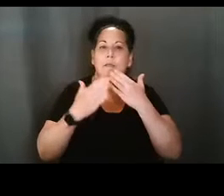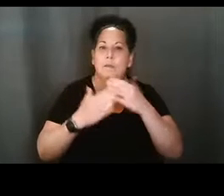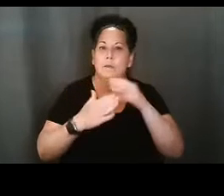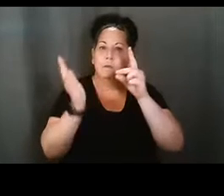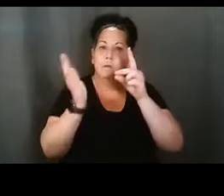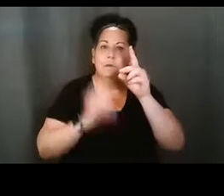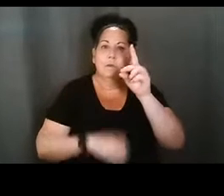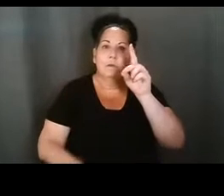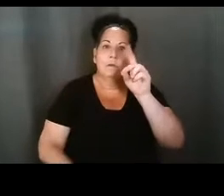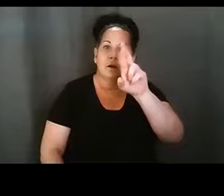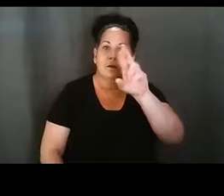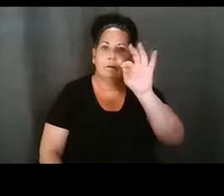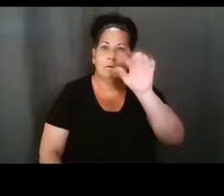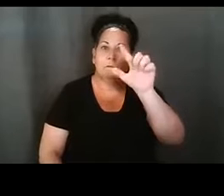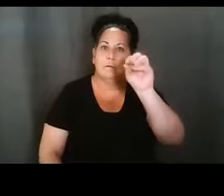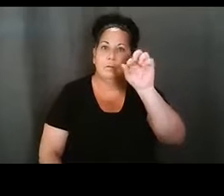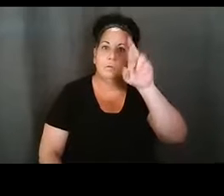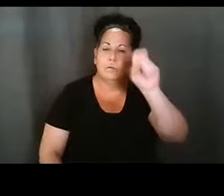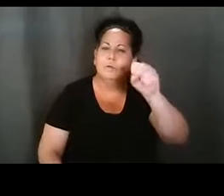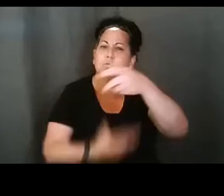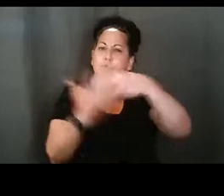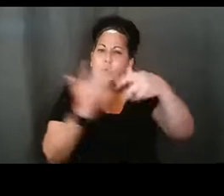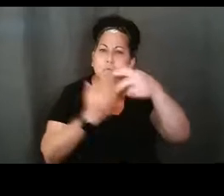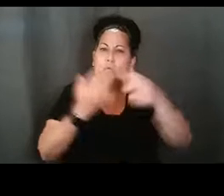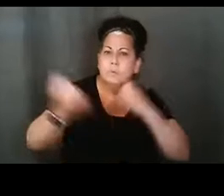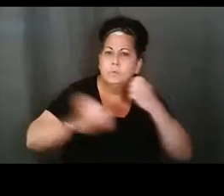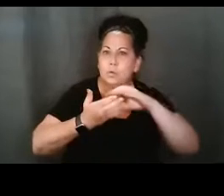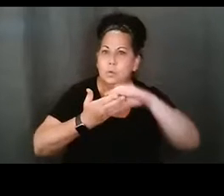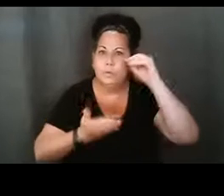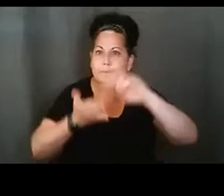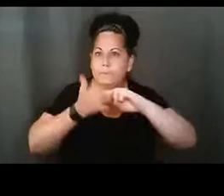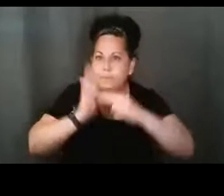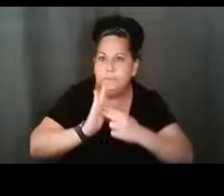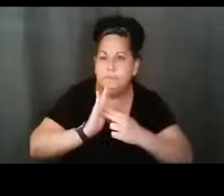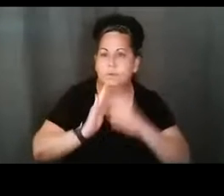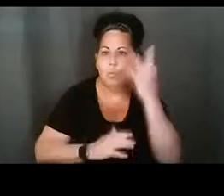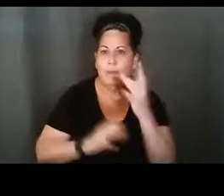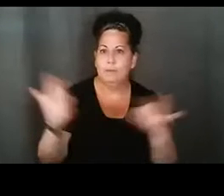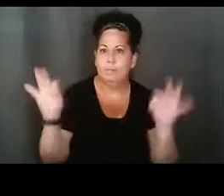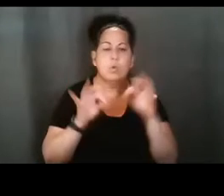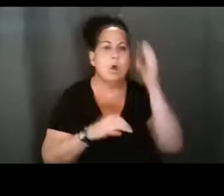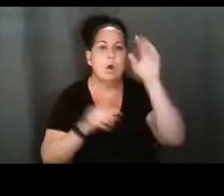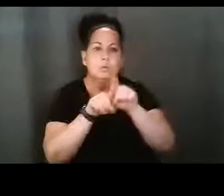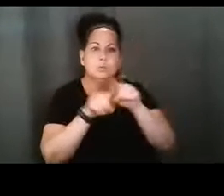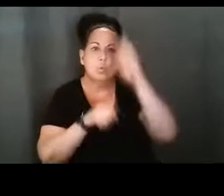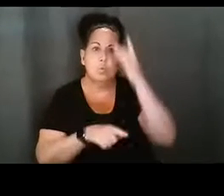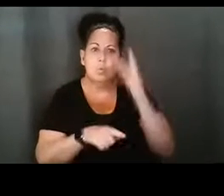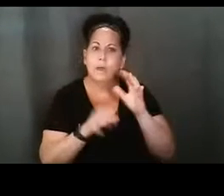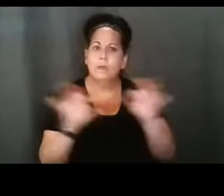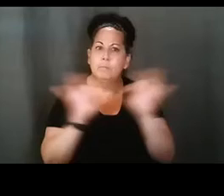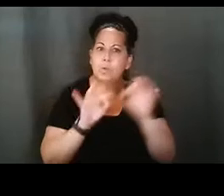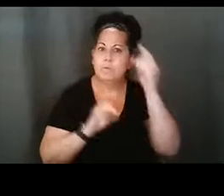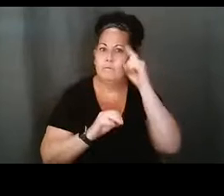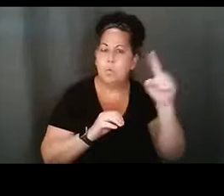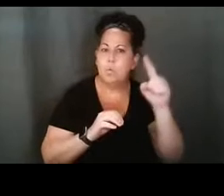sharing what social emotional learning is, why it's important, and why it's important for our parents to promote social and